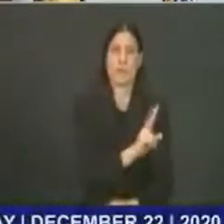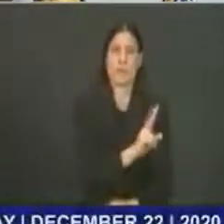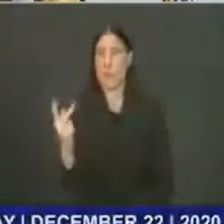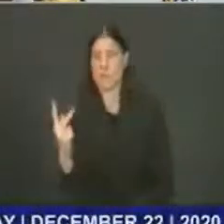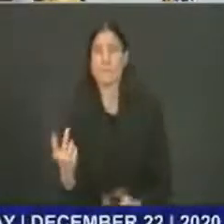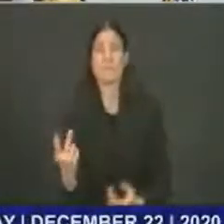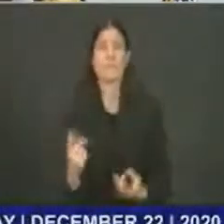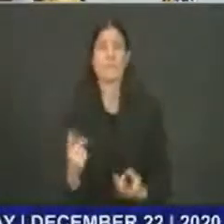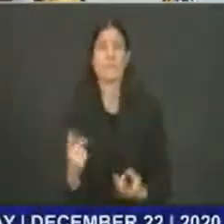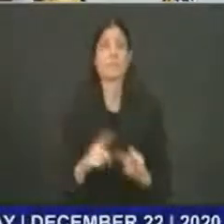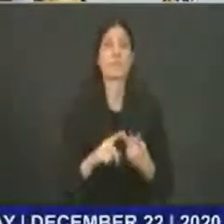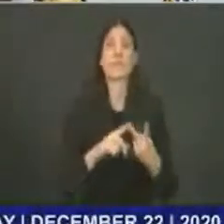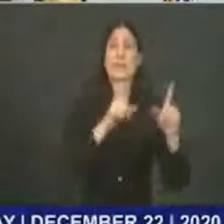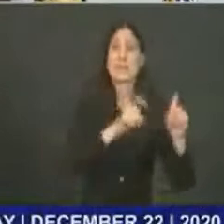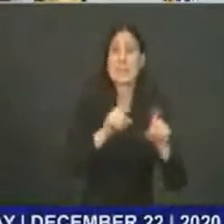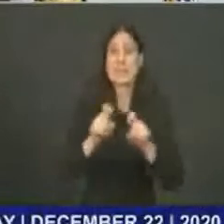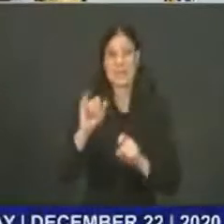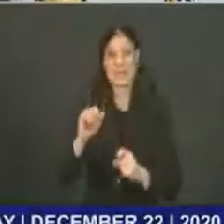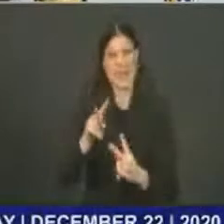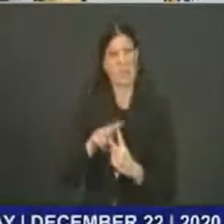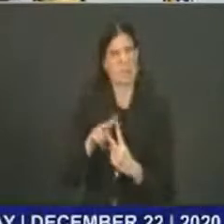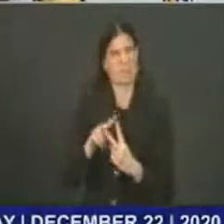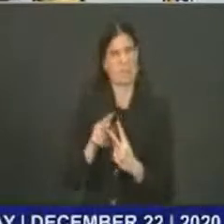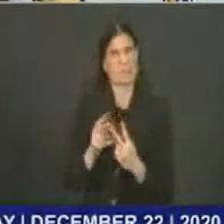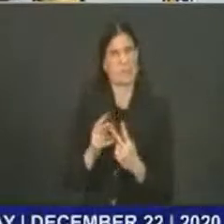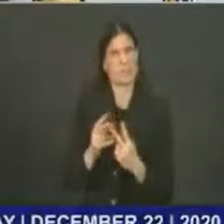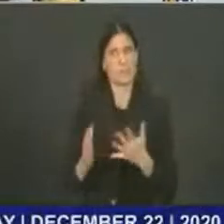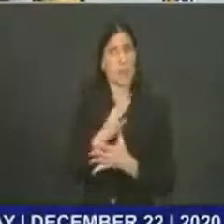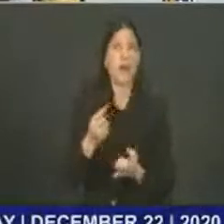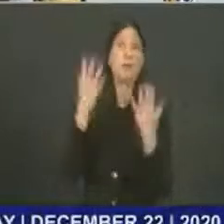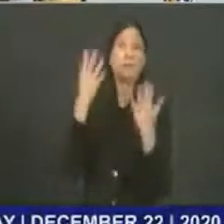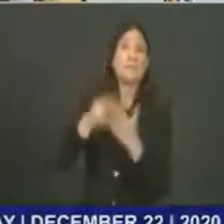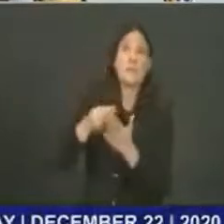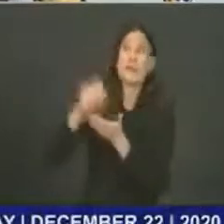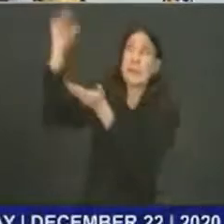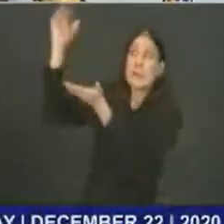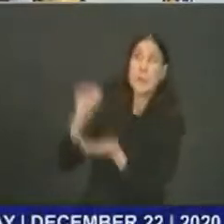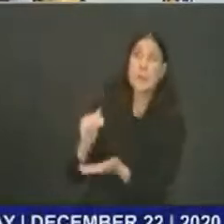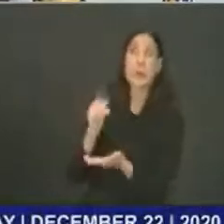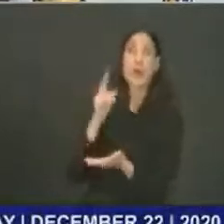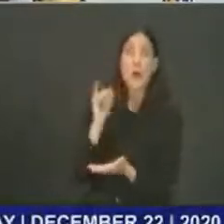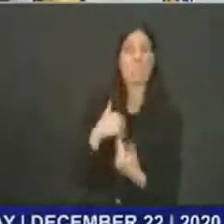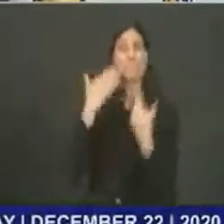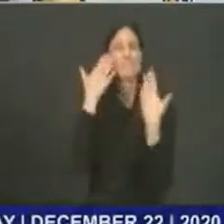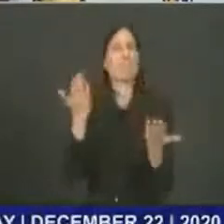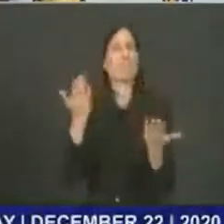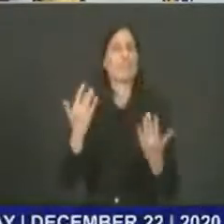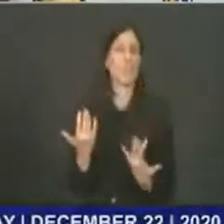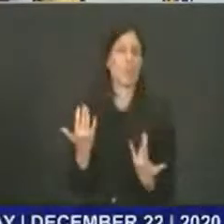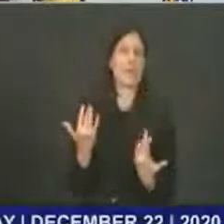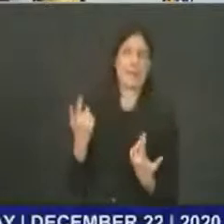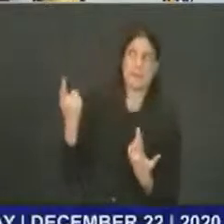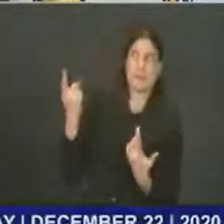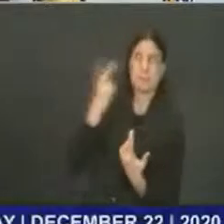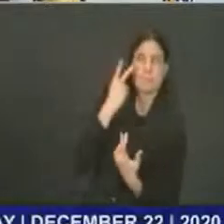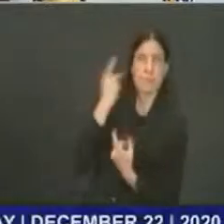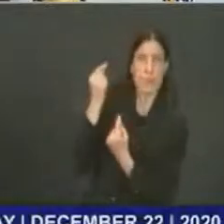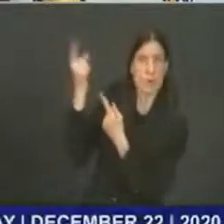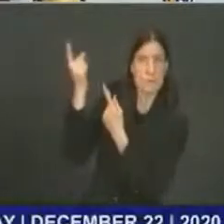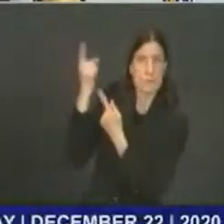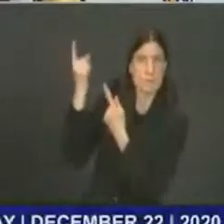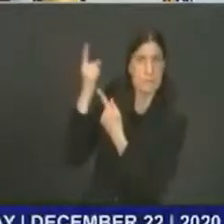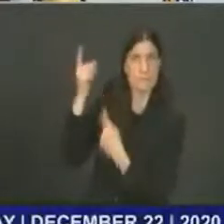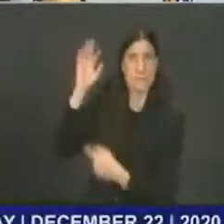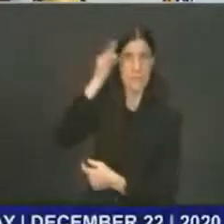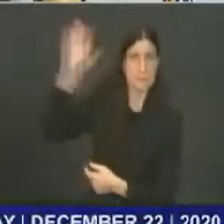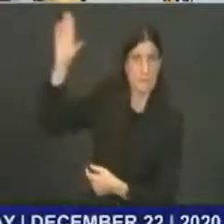exact amount we don't yet know. We haven't figured out, and the exact amount per category we haven't figured out. The thing about